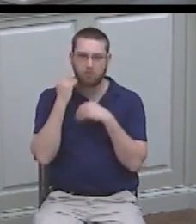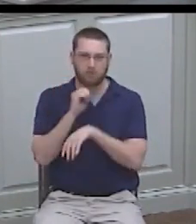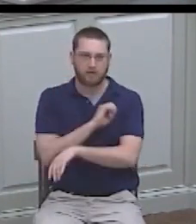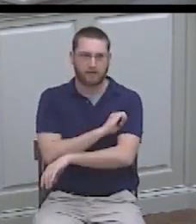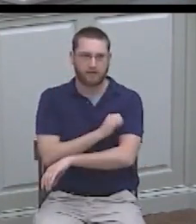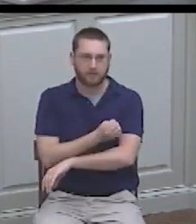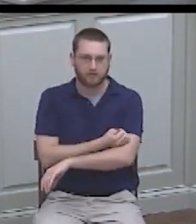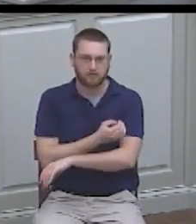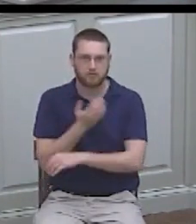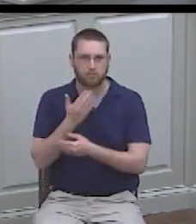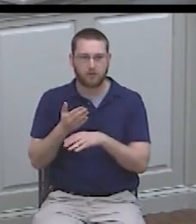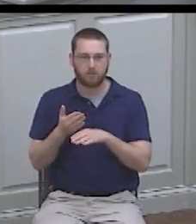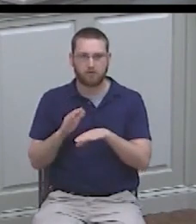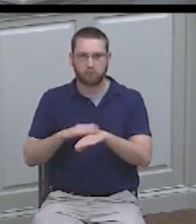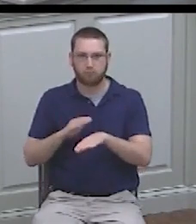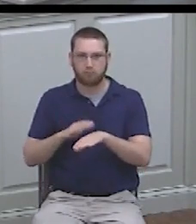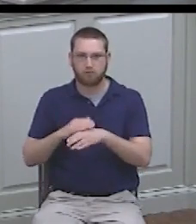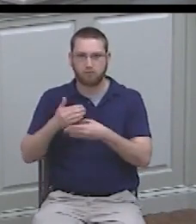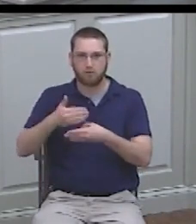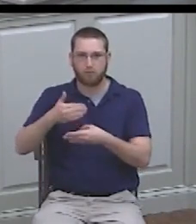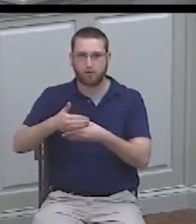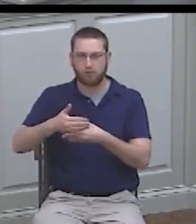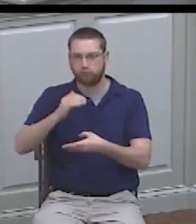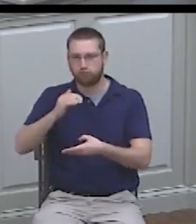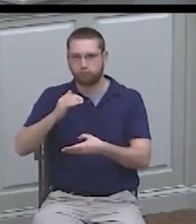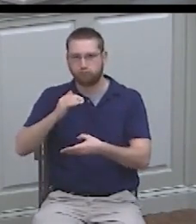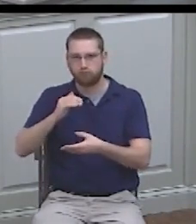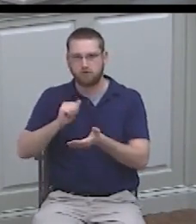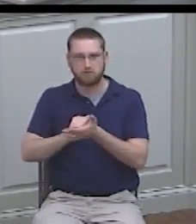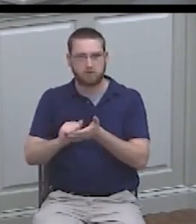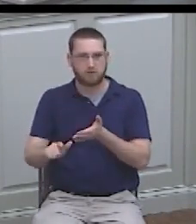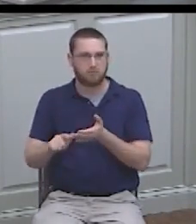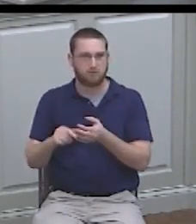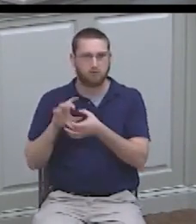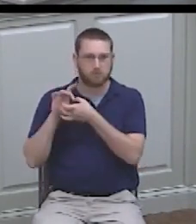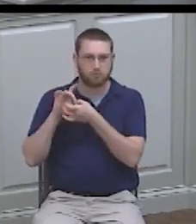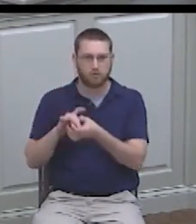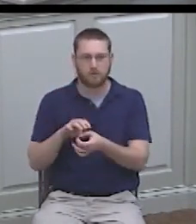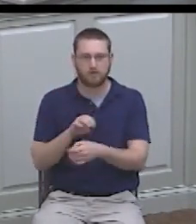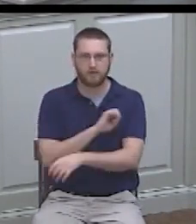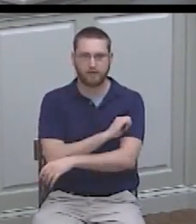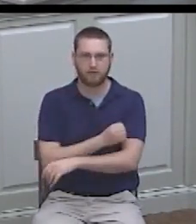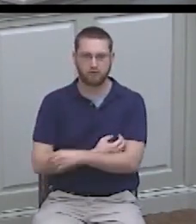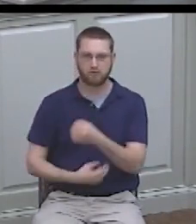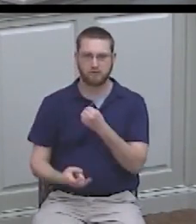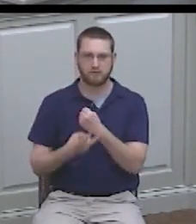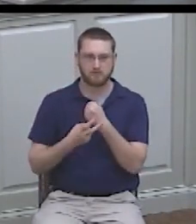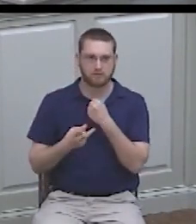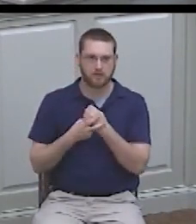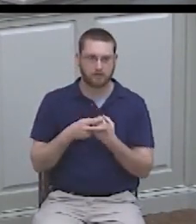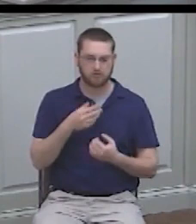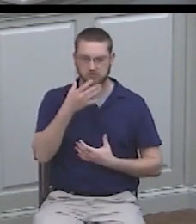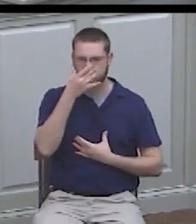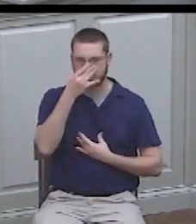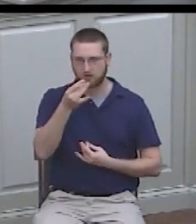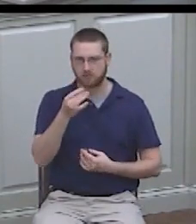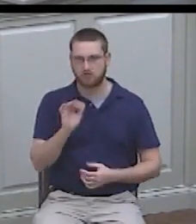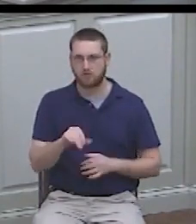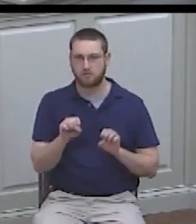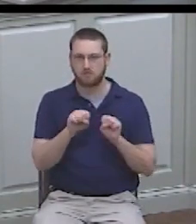which may indicate simply that a window was left open, but it's all about energy savings, and that's pretty interesting.